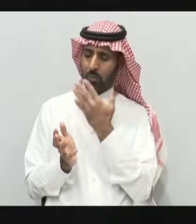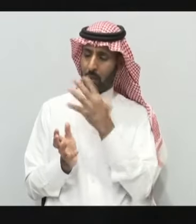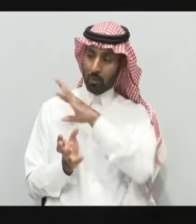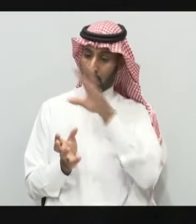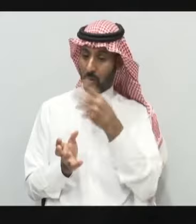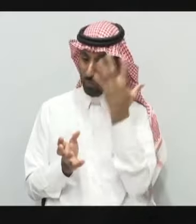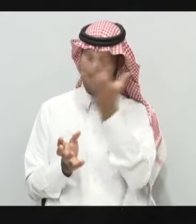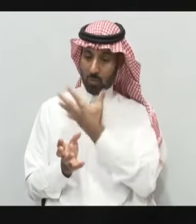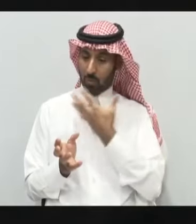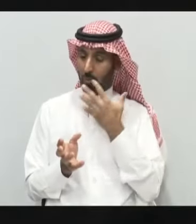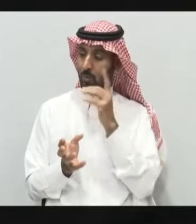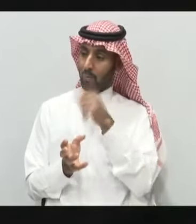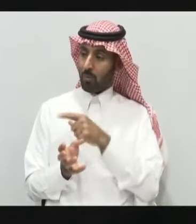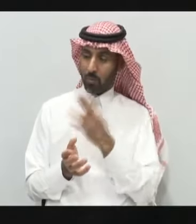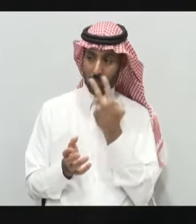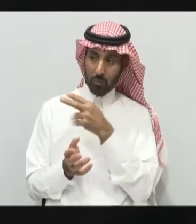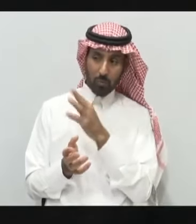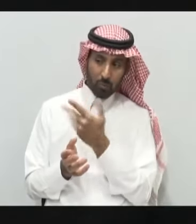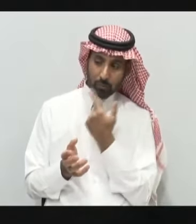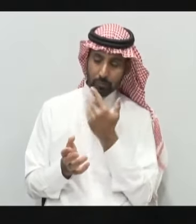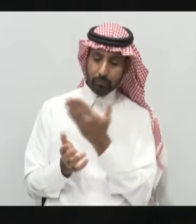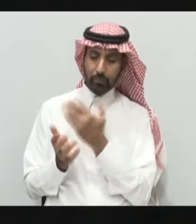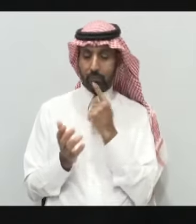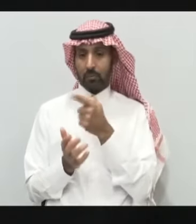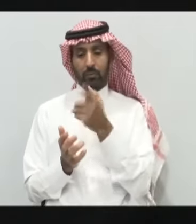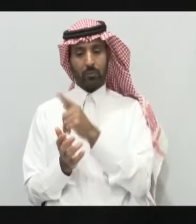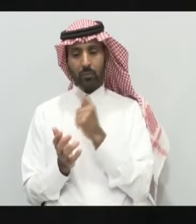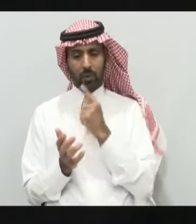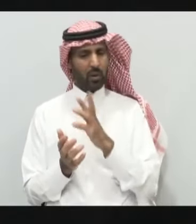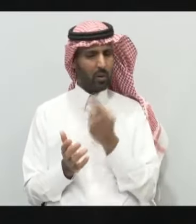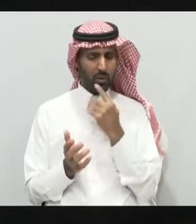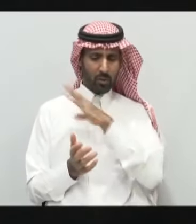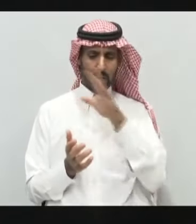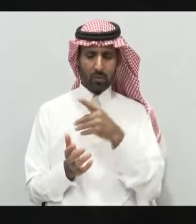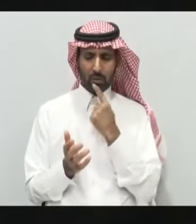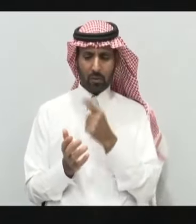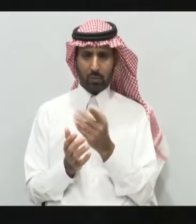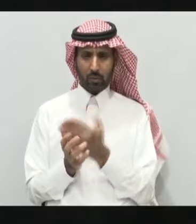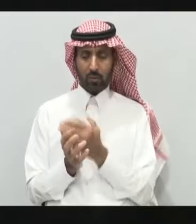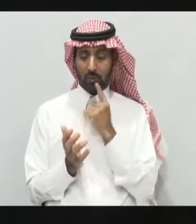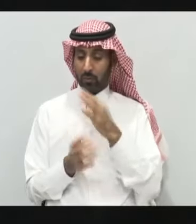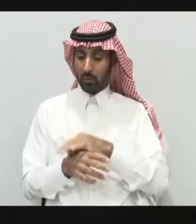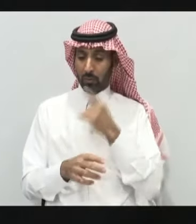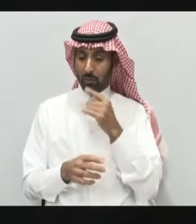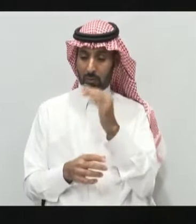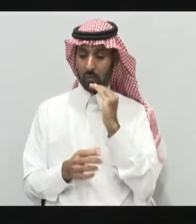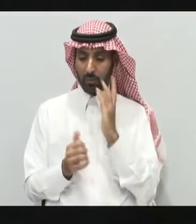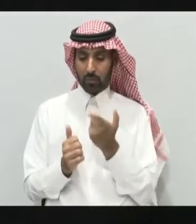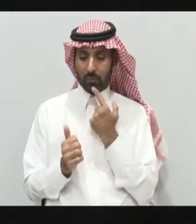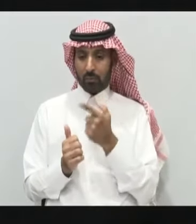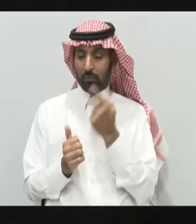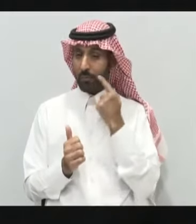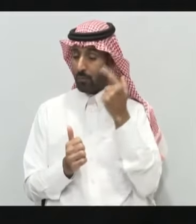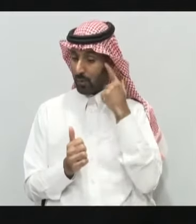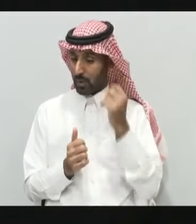appearance, regarding a look. For example, when I said, what does he look like? People will answer by,